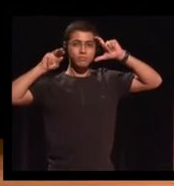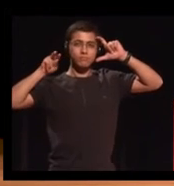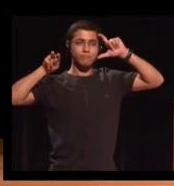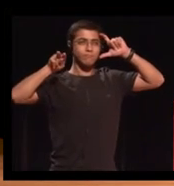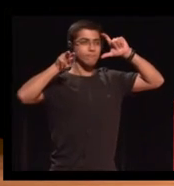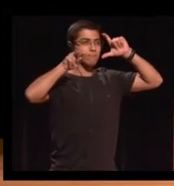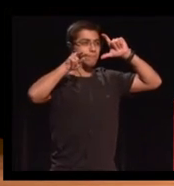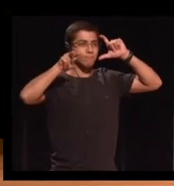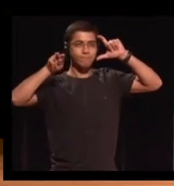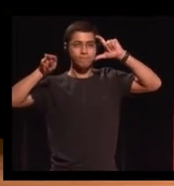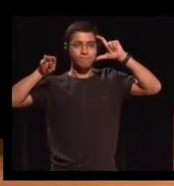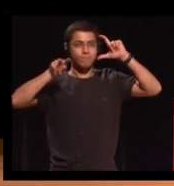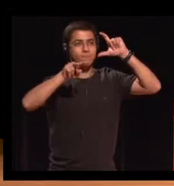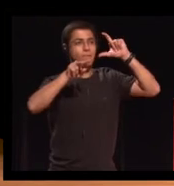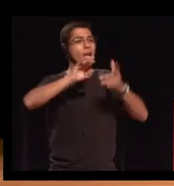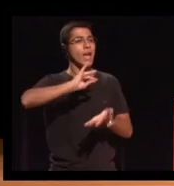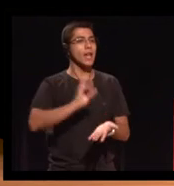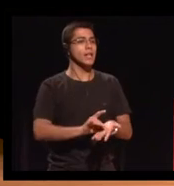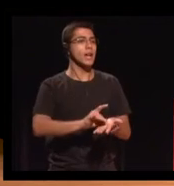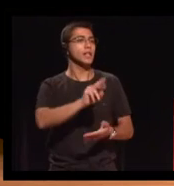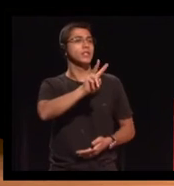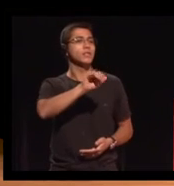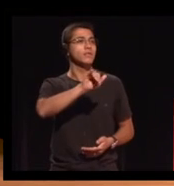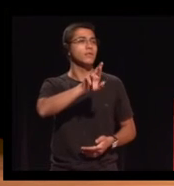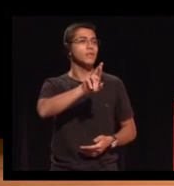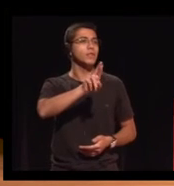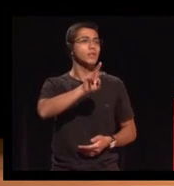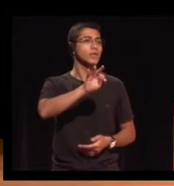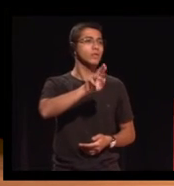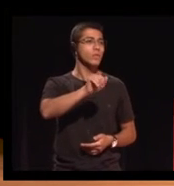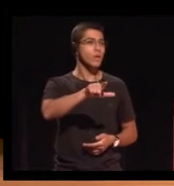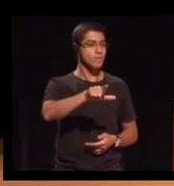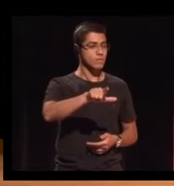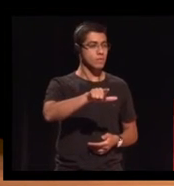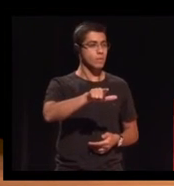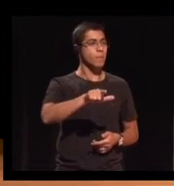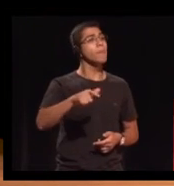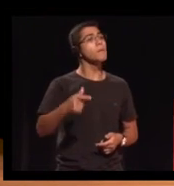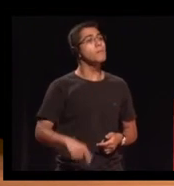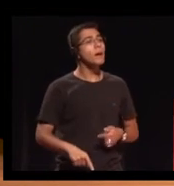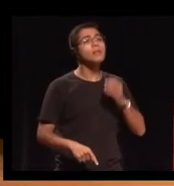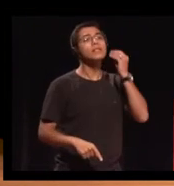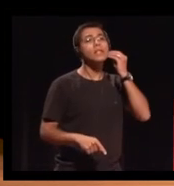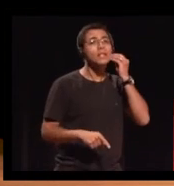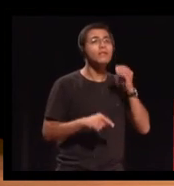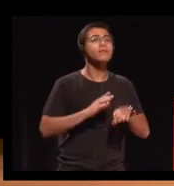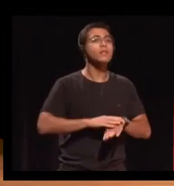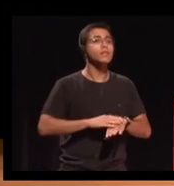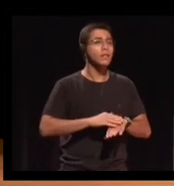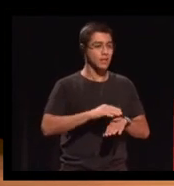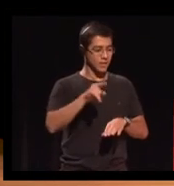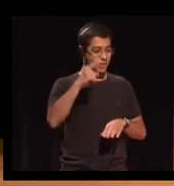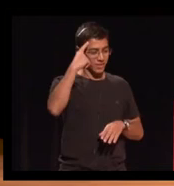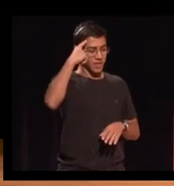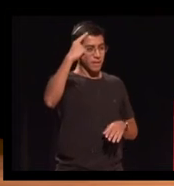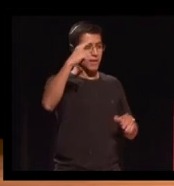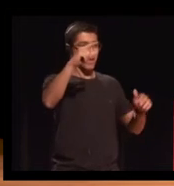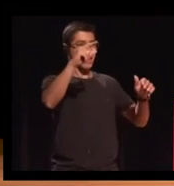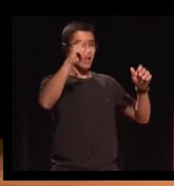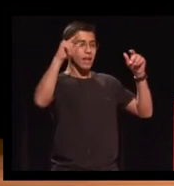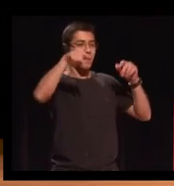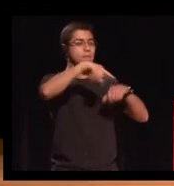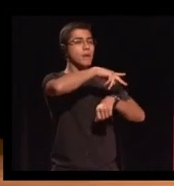project that generates and that triggers the representation of this Greek sculpture in a hologram situation. And this